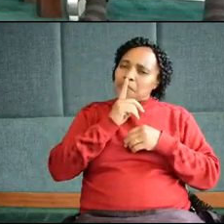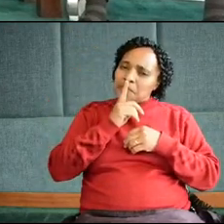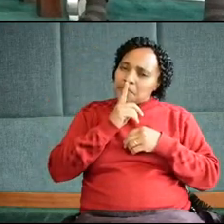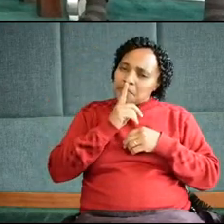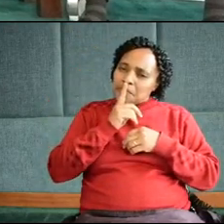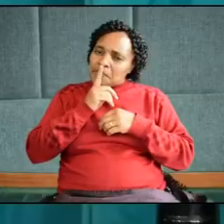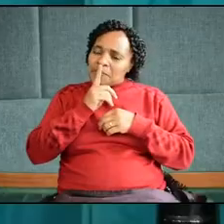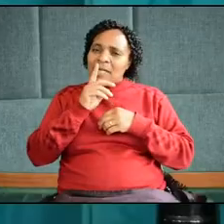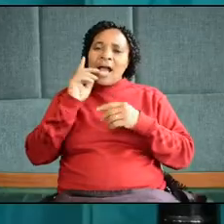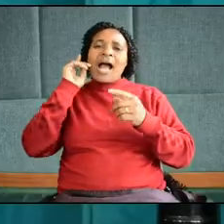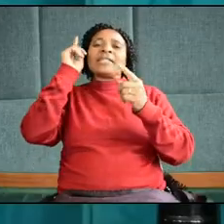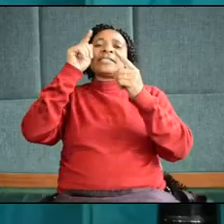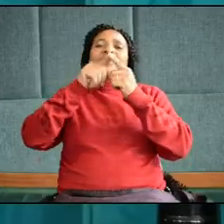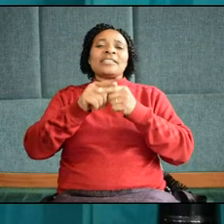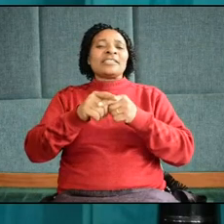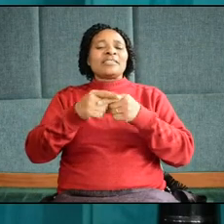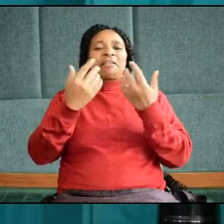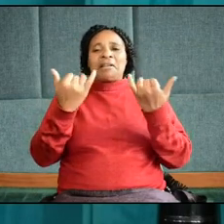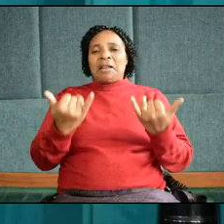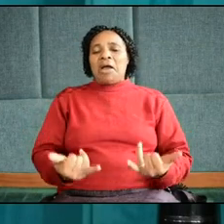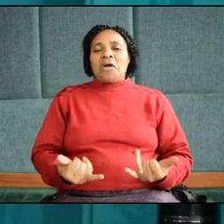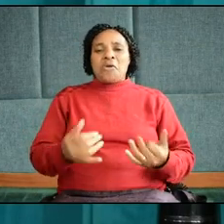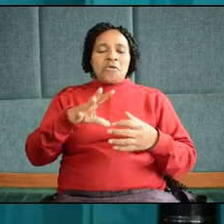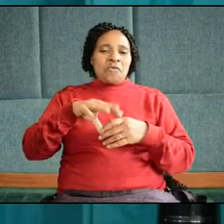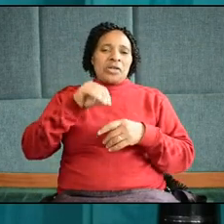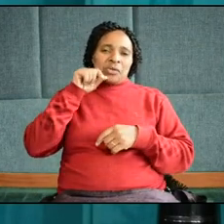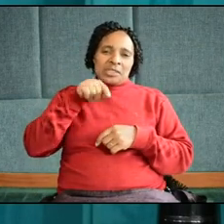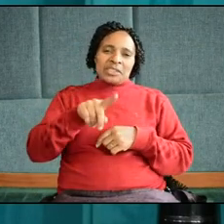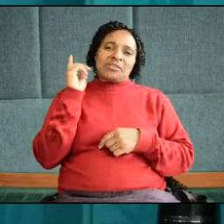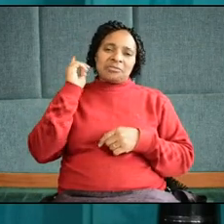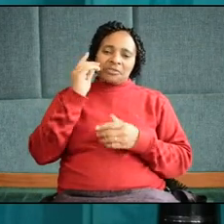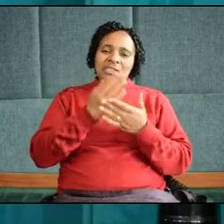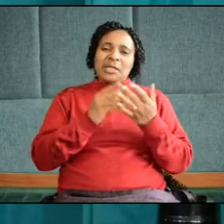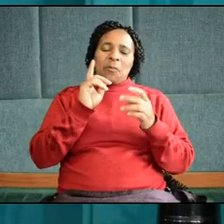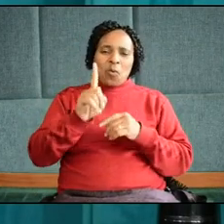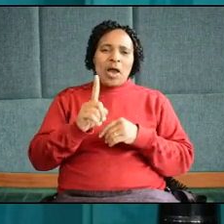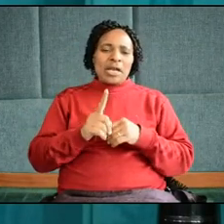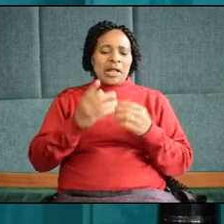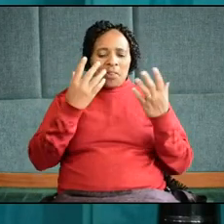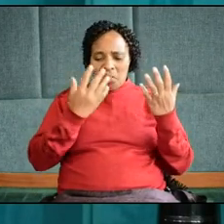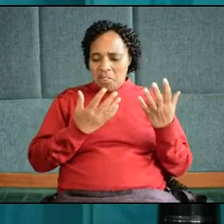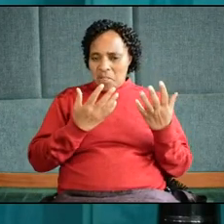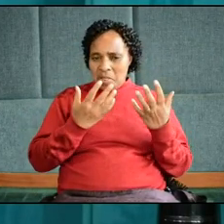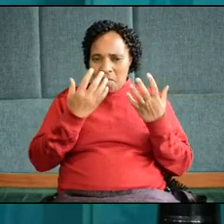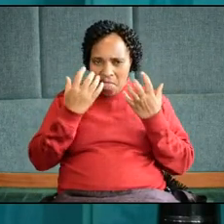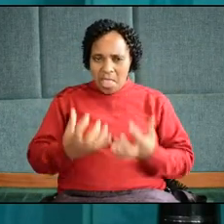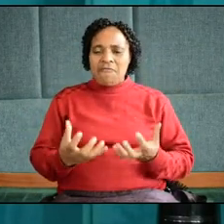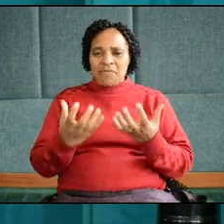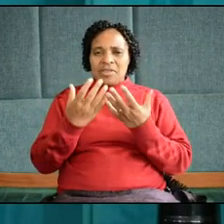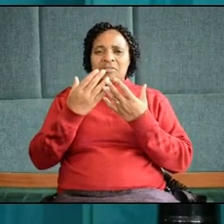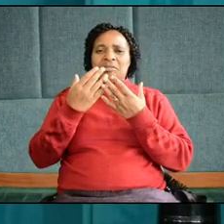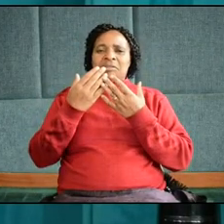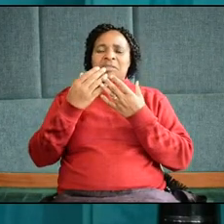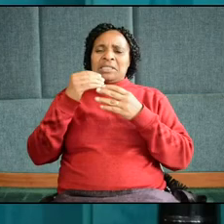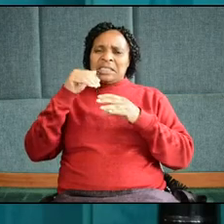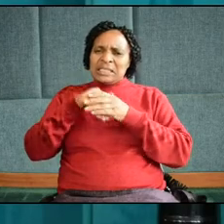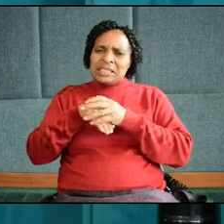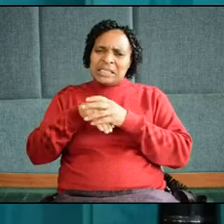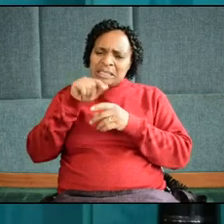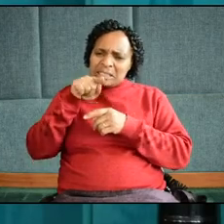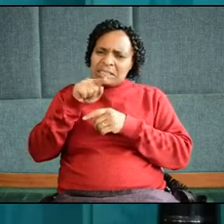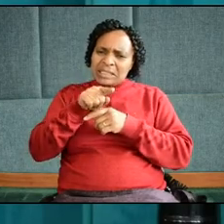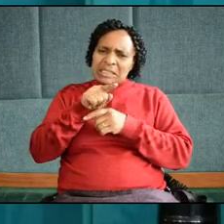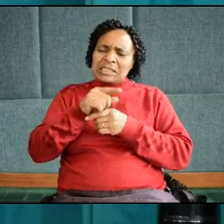quiet, until eventually you find that someone is immune to the addiction and